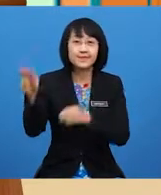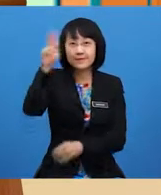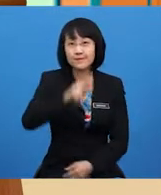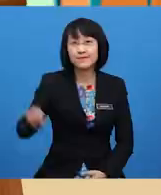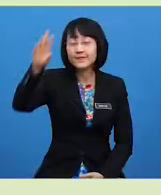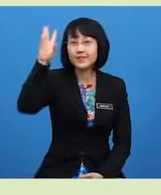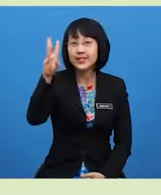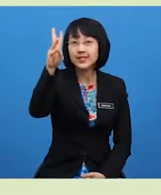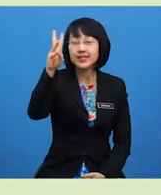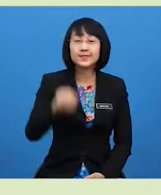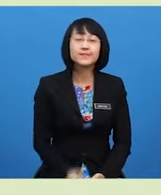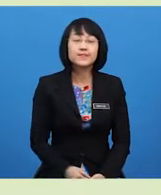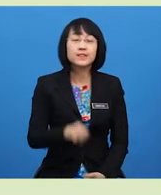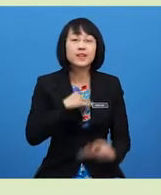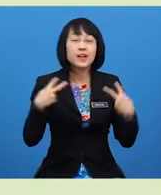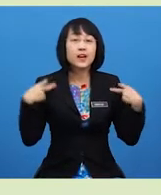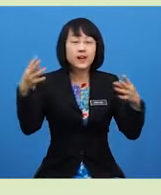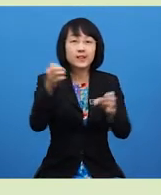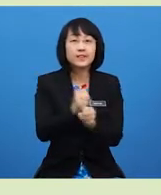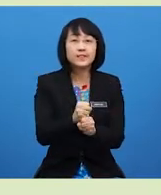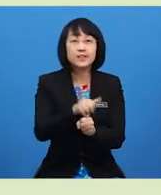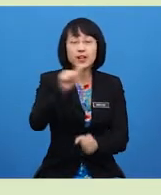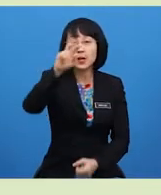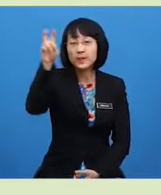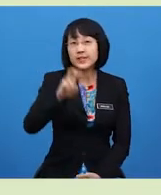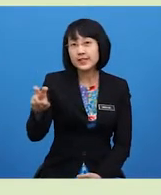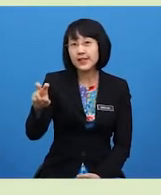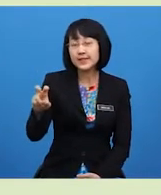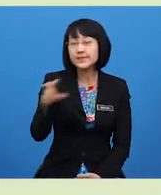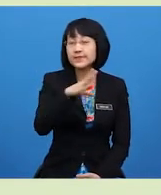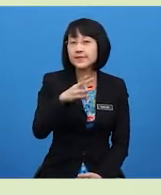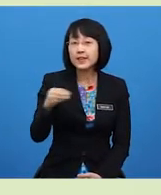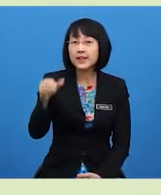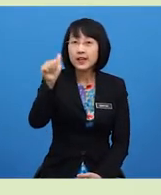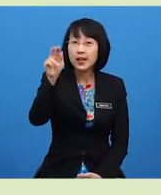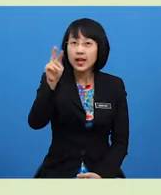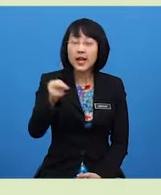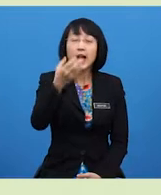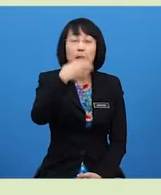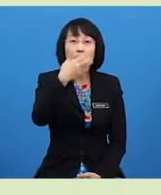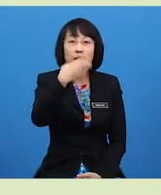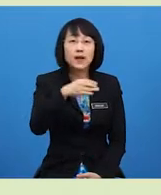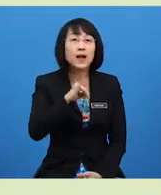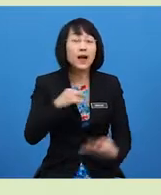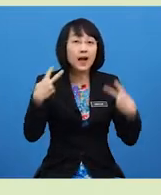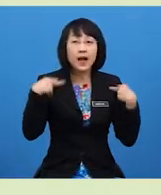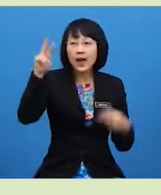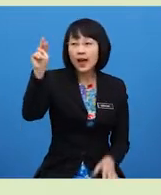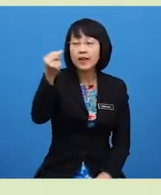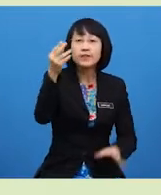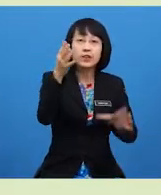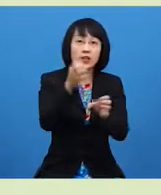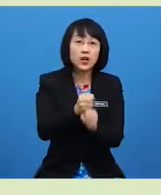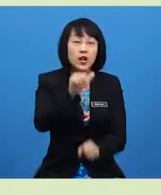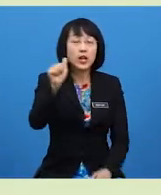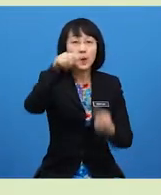6. I've got a pizza and an apple. I haven't got